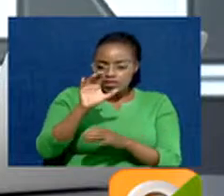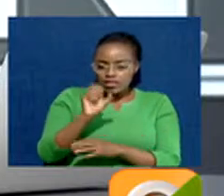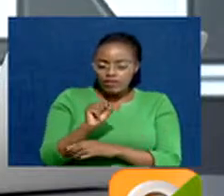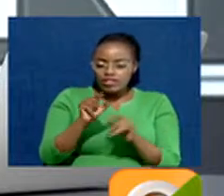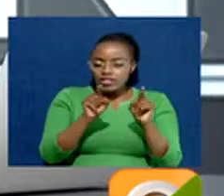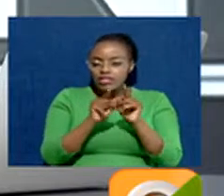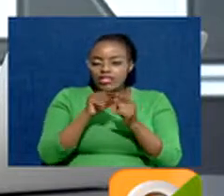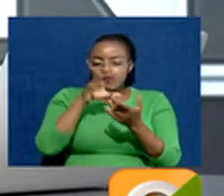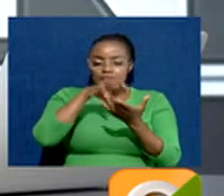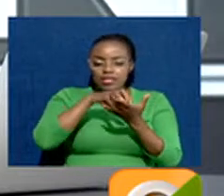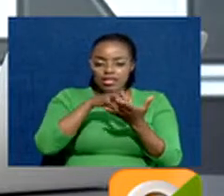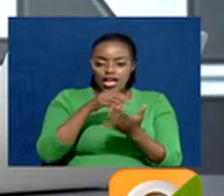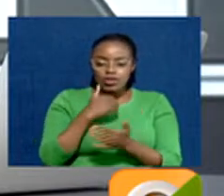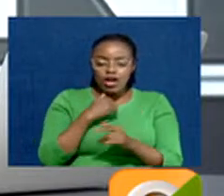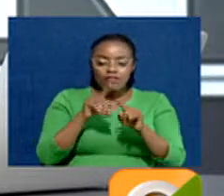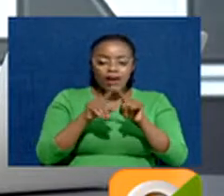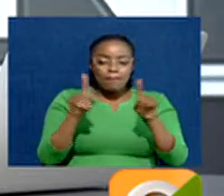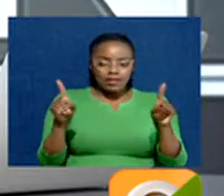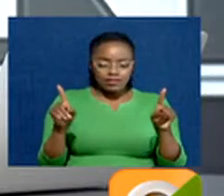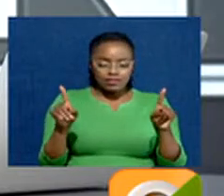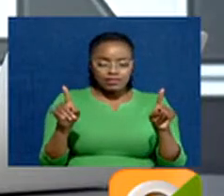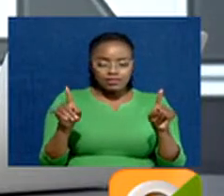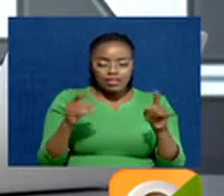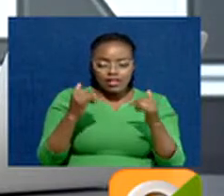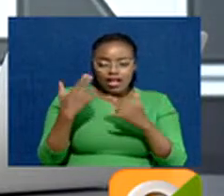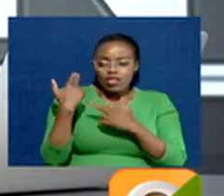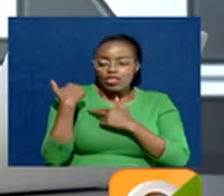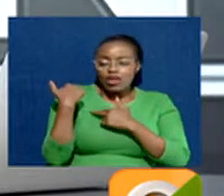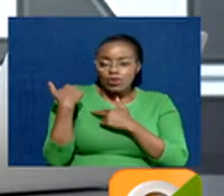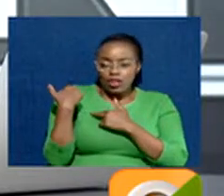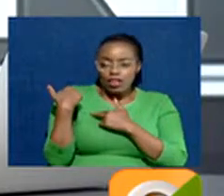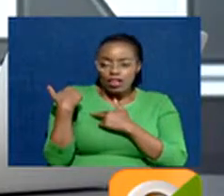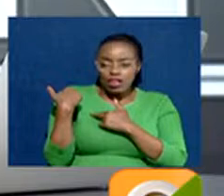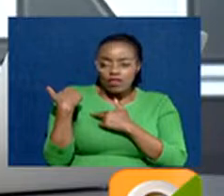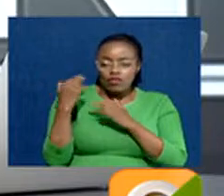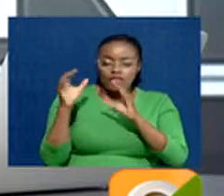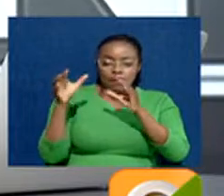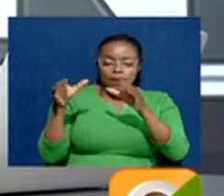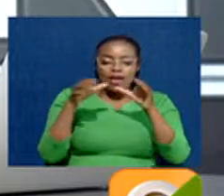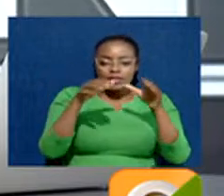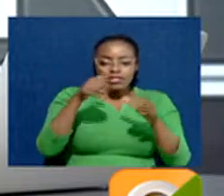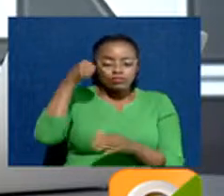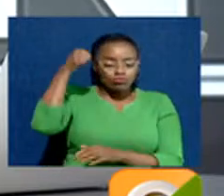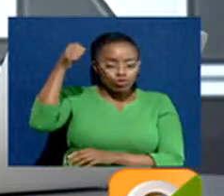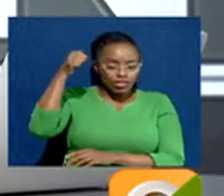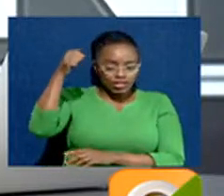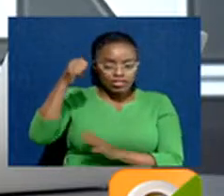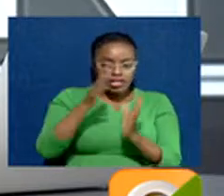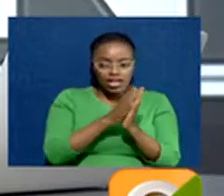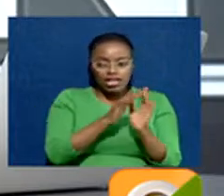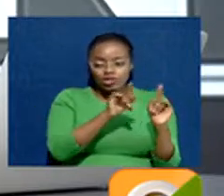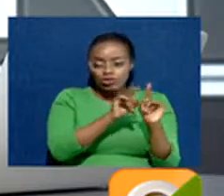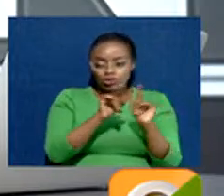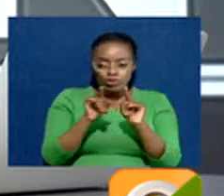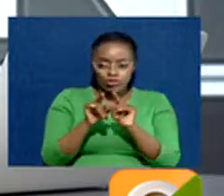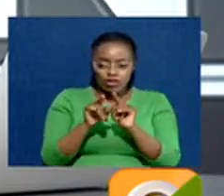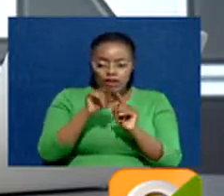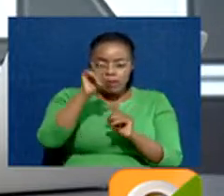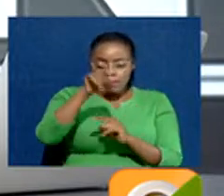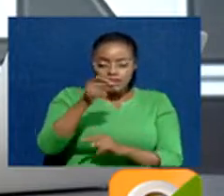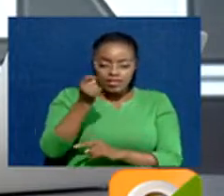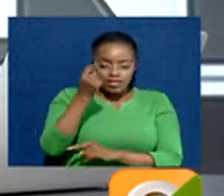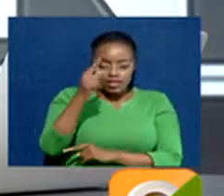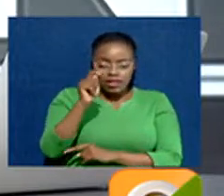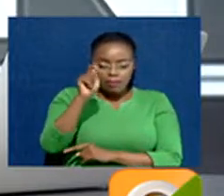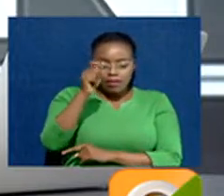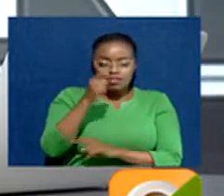similar scenario, but the role of party politics, and of course, you know, it's, we have to understand the